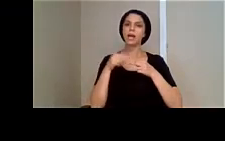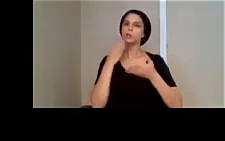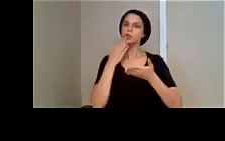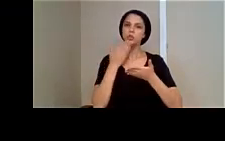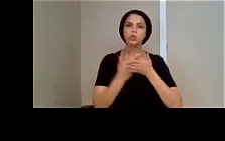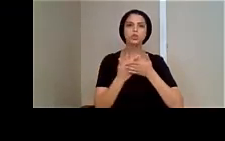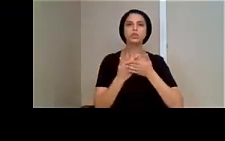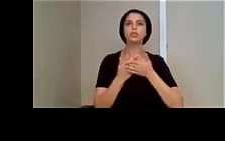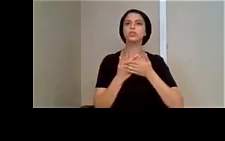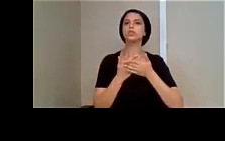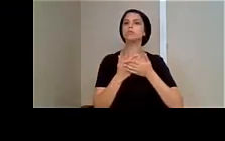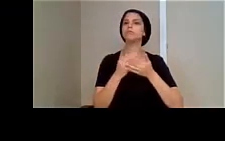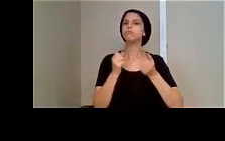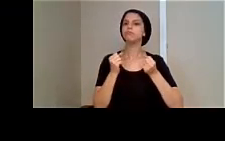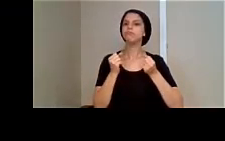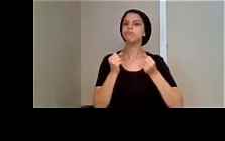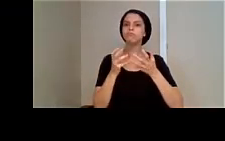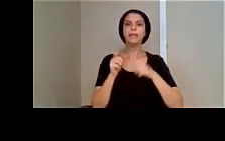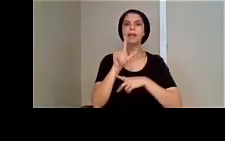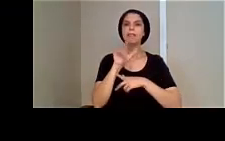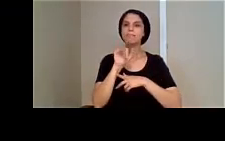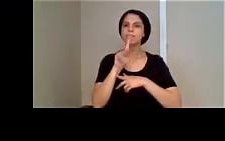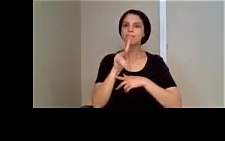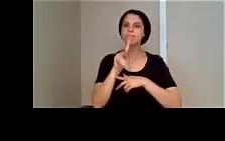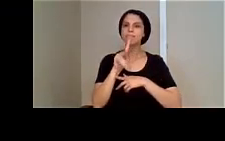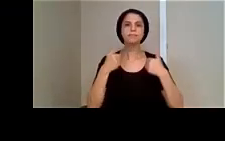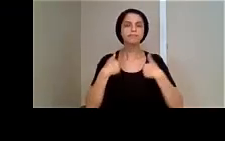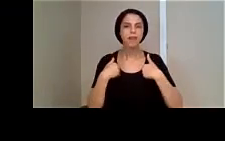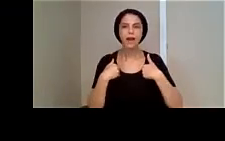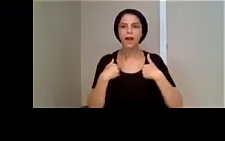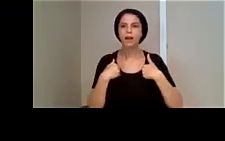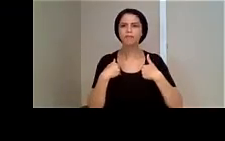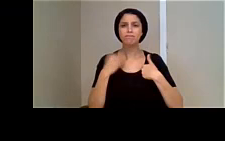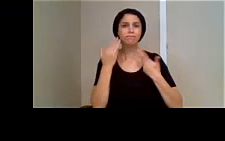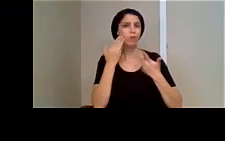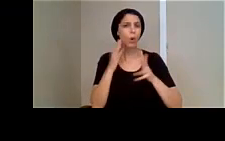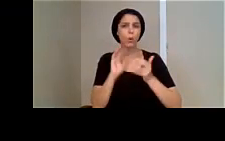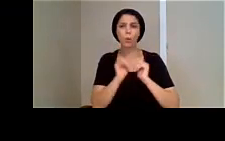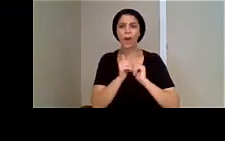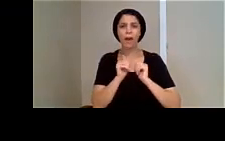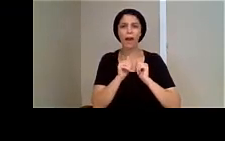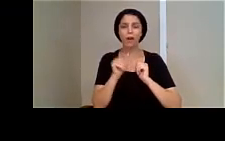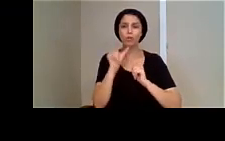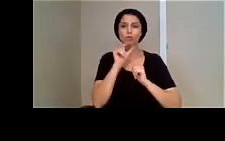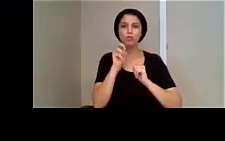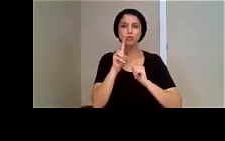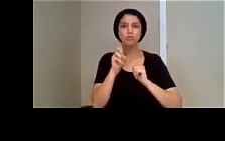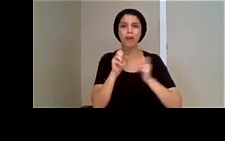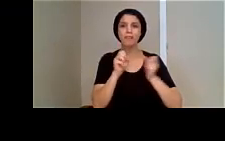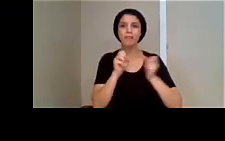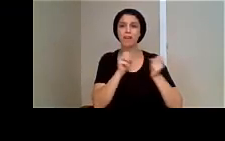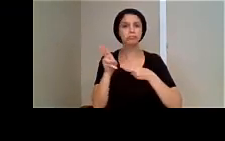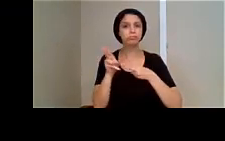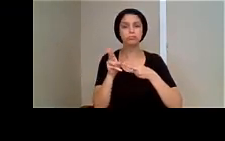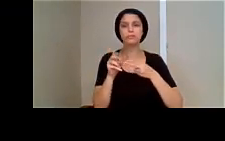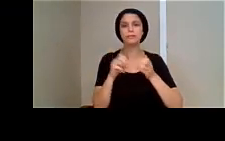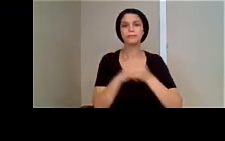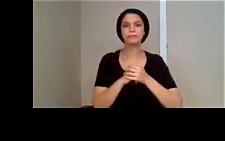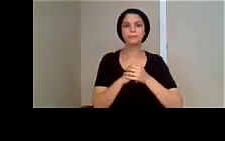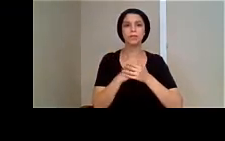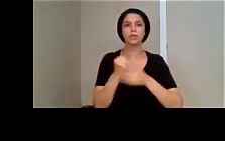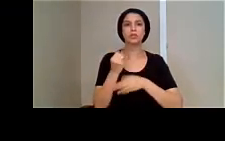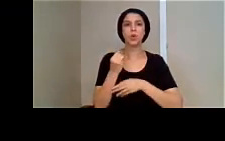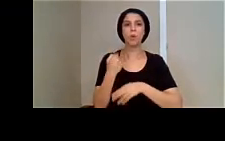of these, notice there's a lot of links there to how do I submit a Google Cloud assignment? How do I upload this type of assignment?